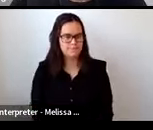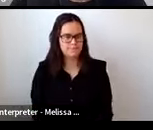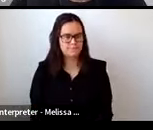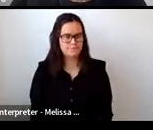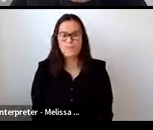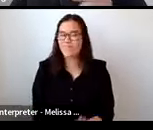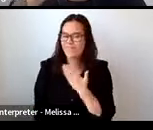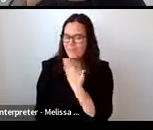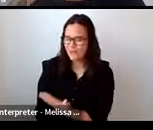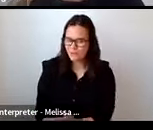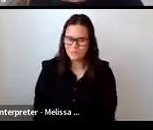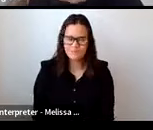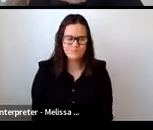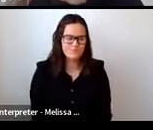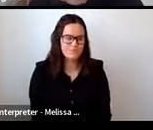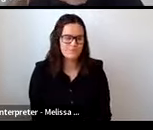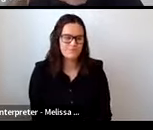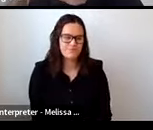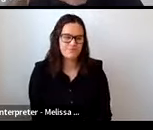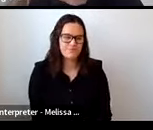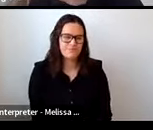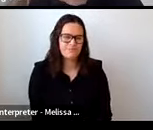you, that's useful.